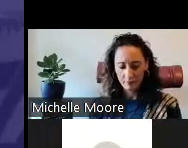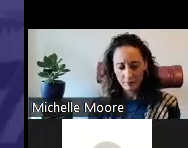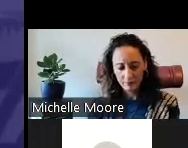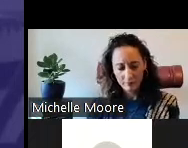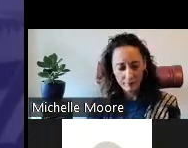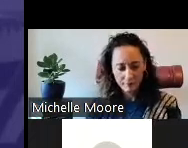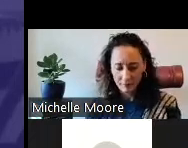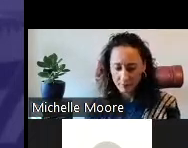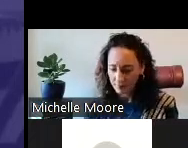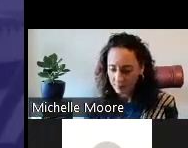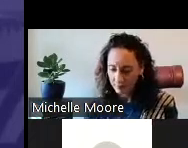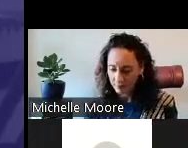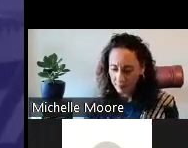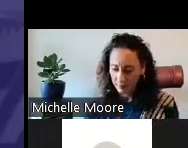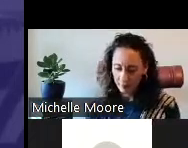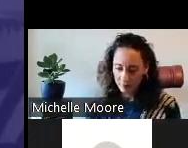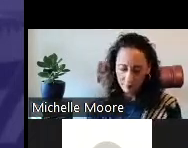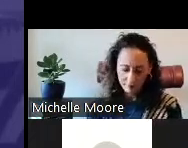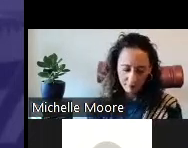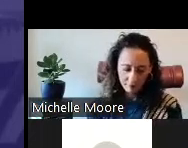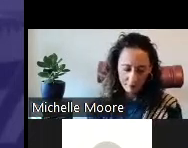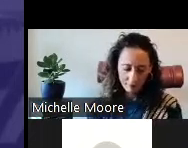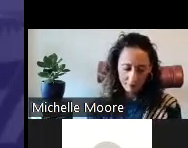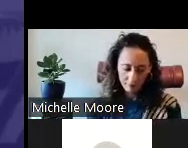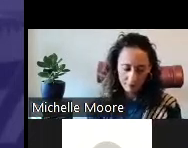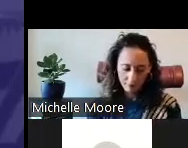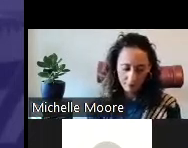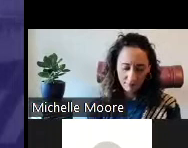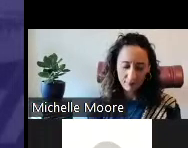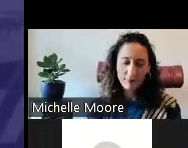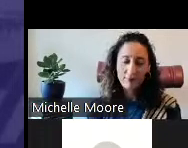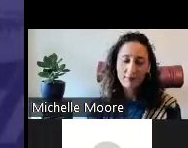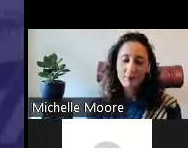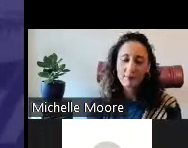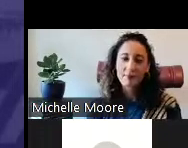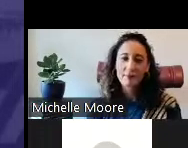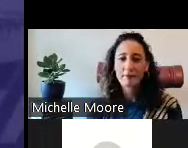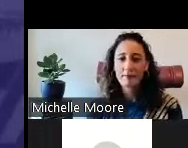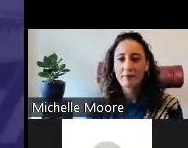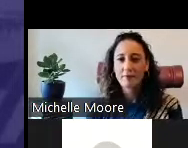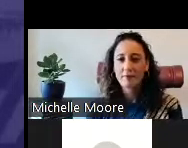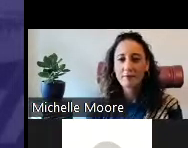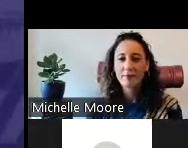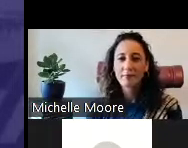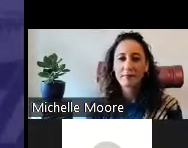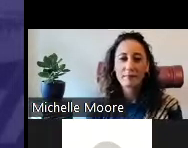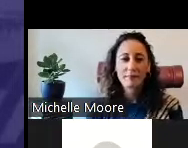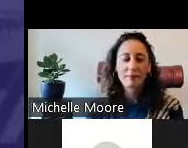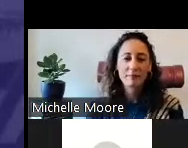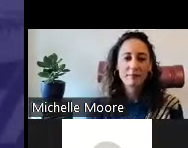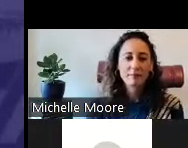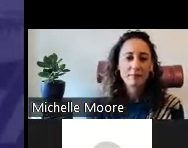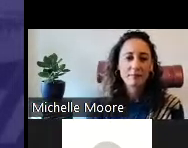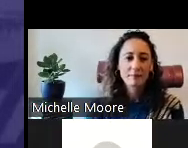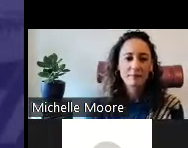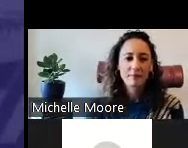this digital event today. Sporting Equals has been continuously working to uplift and engage with